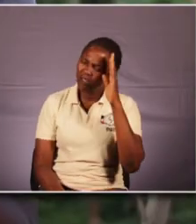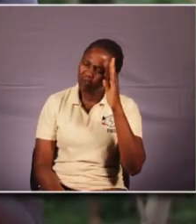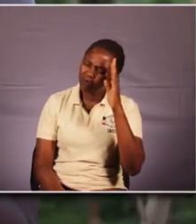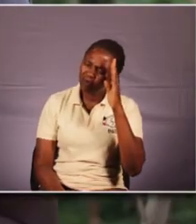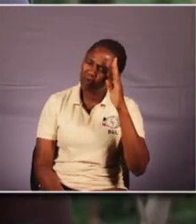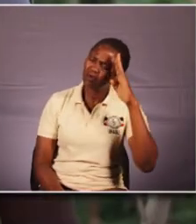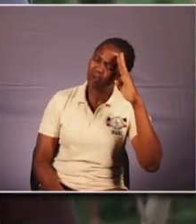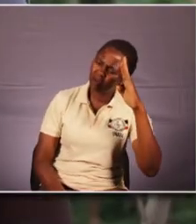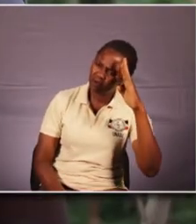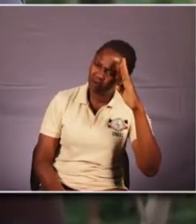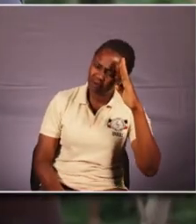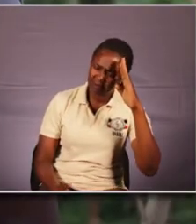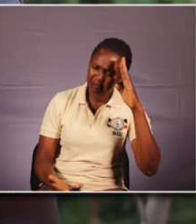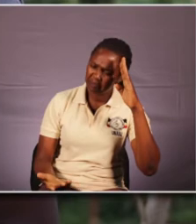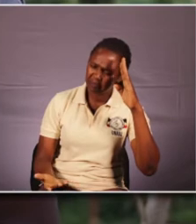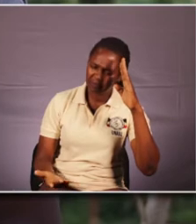Hello?